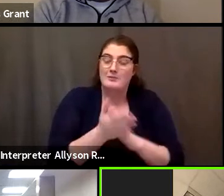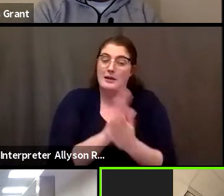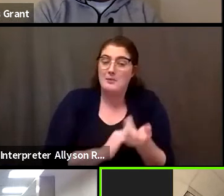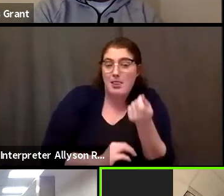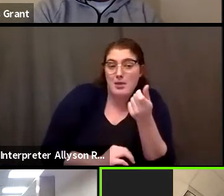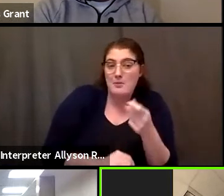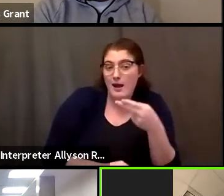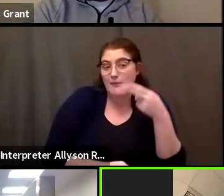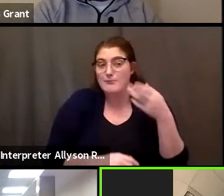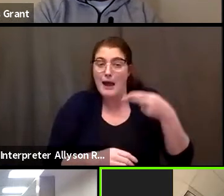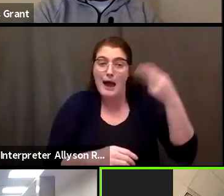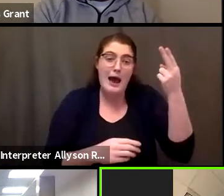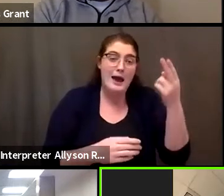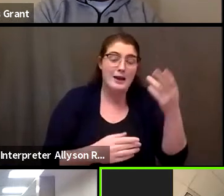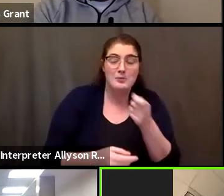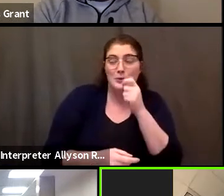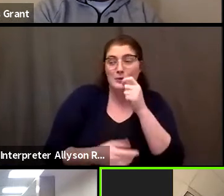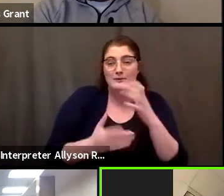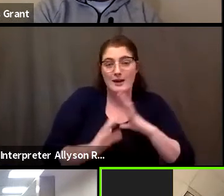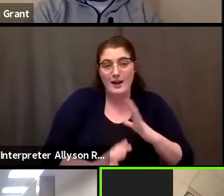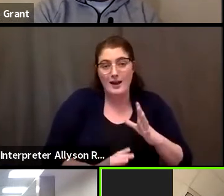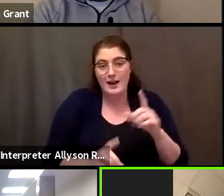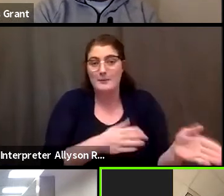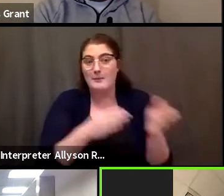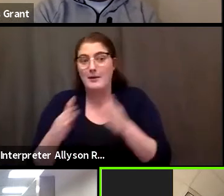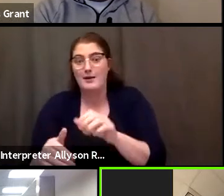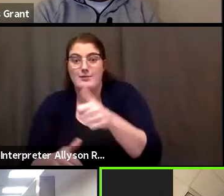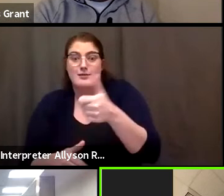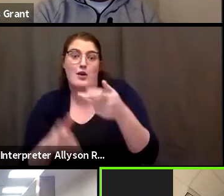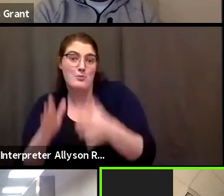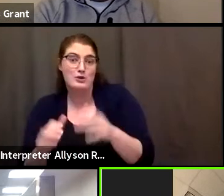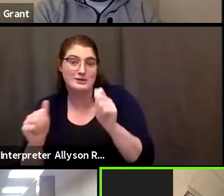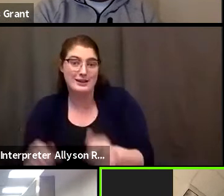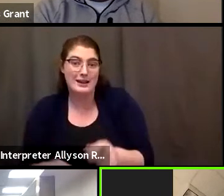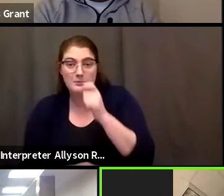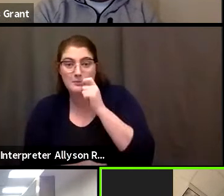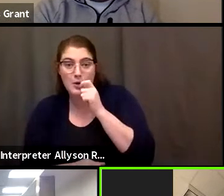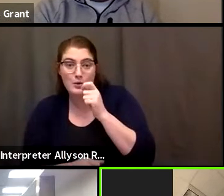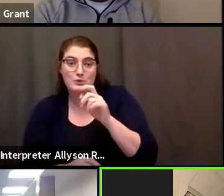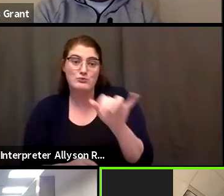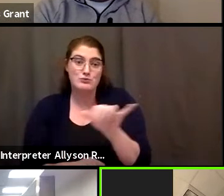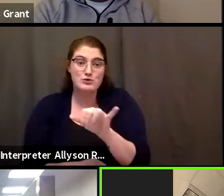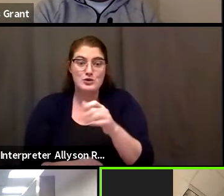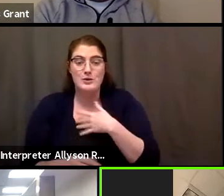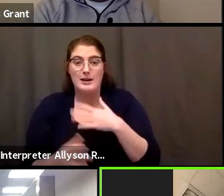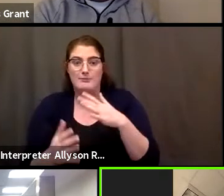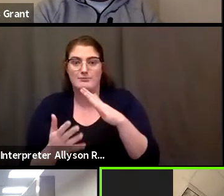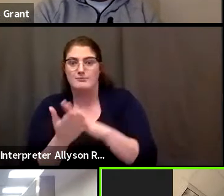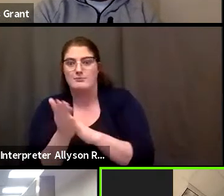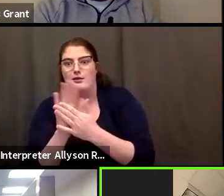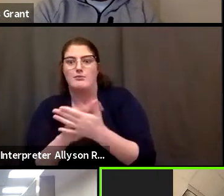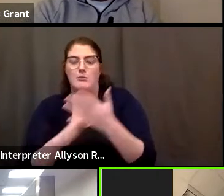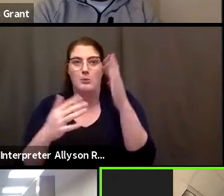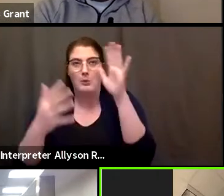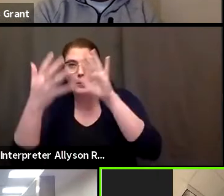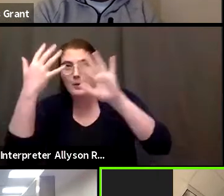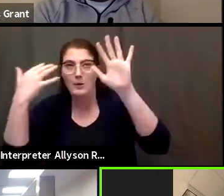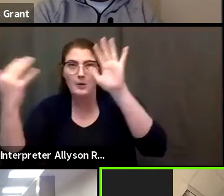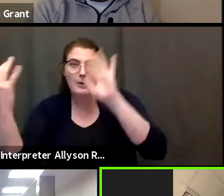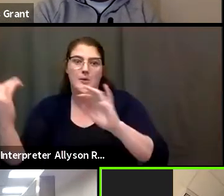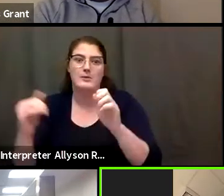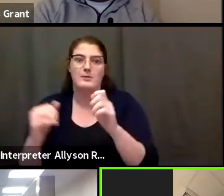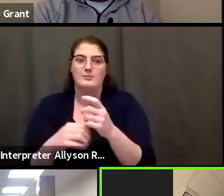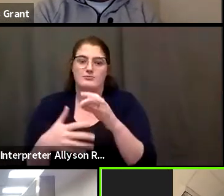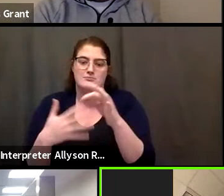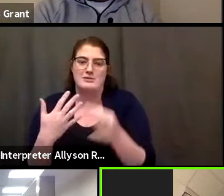ill effects. But then you also have someone else that could smoke it and go into hallucinating and just to mention